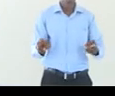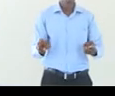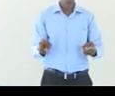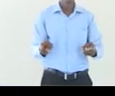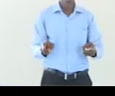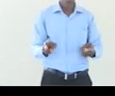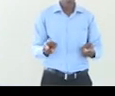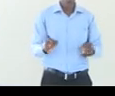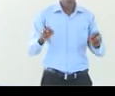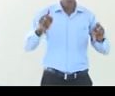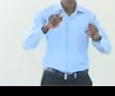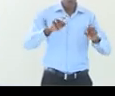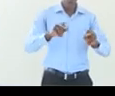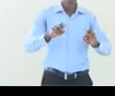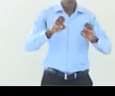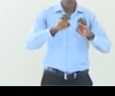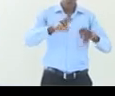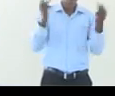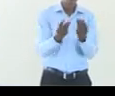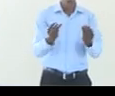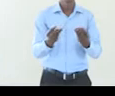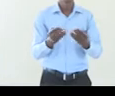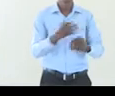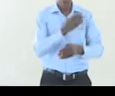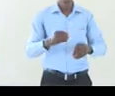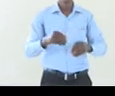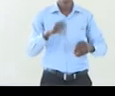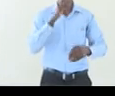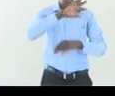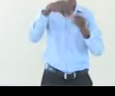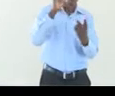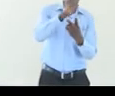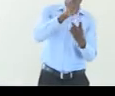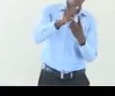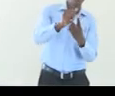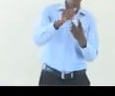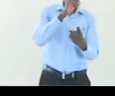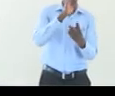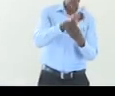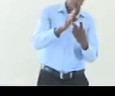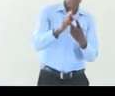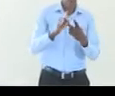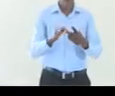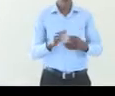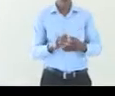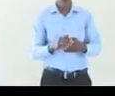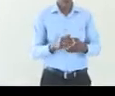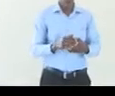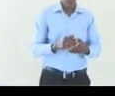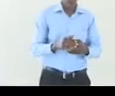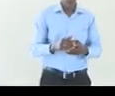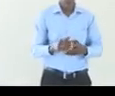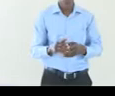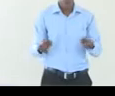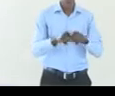fornication and adultery. Many people are committing fornication and adultery as if it has been removed from the gospel. It's no longer part of